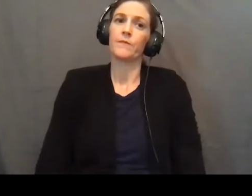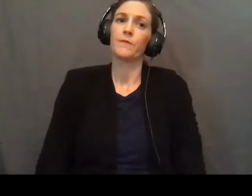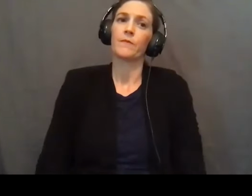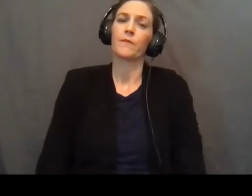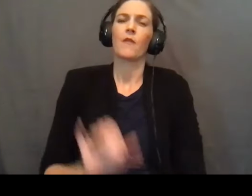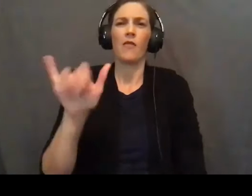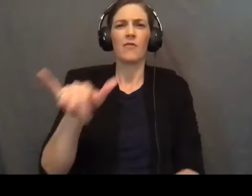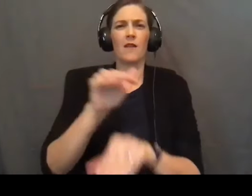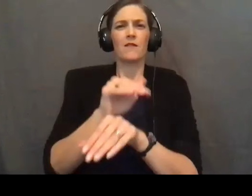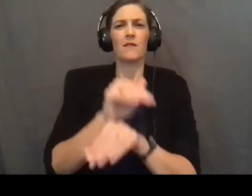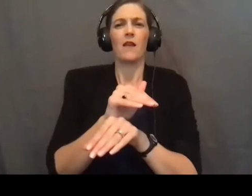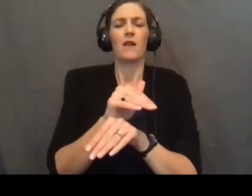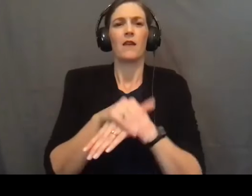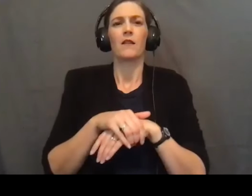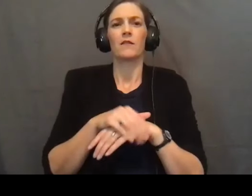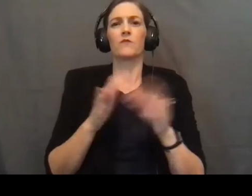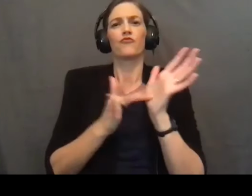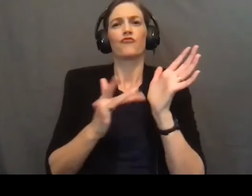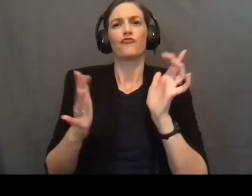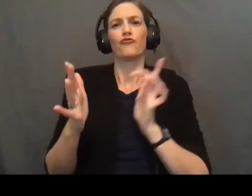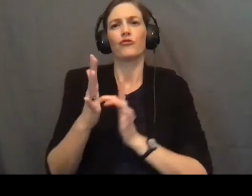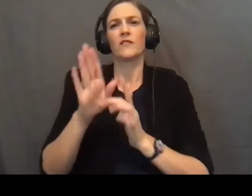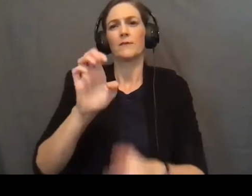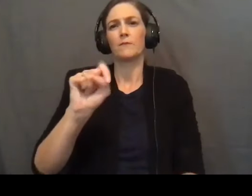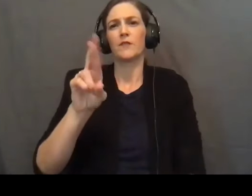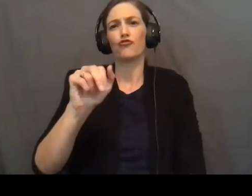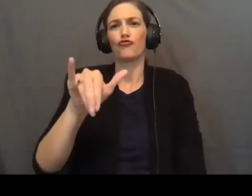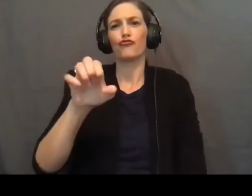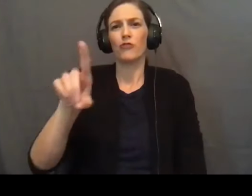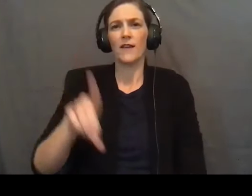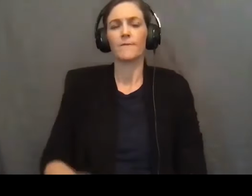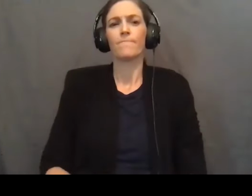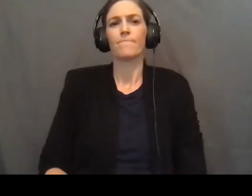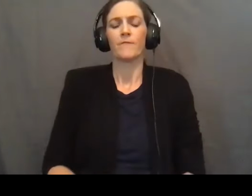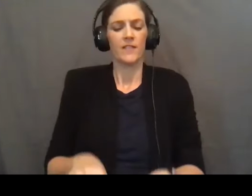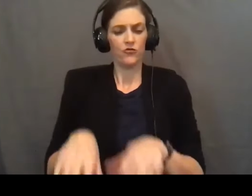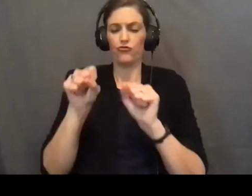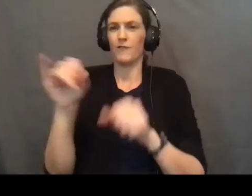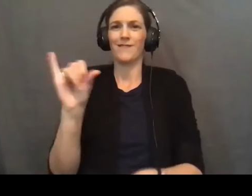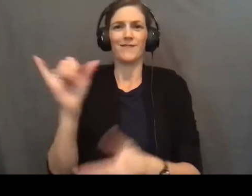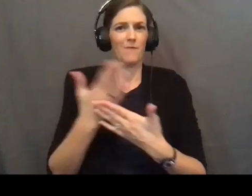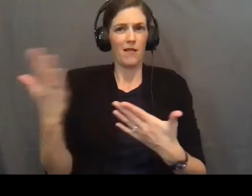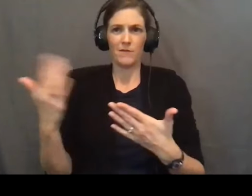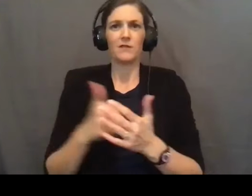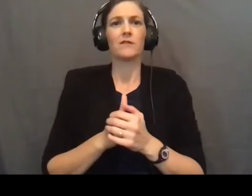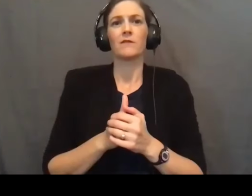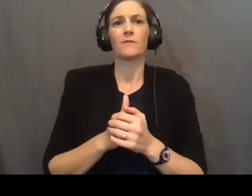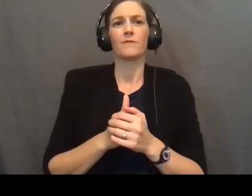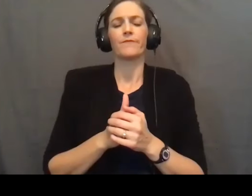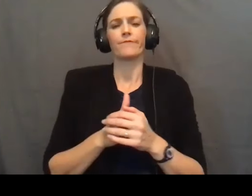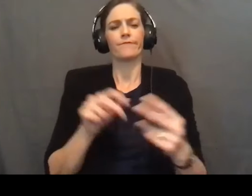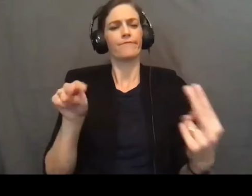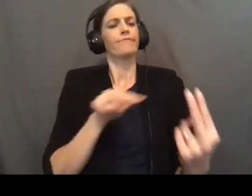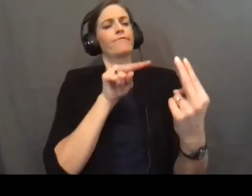On that night when Jesus was betrayed He took these same elements And he looked at his